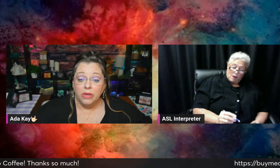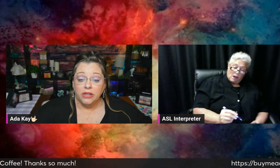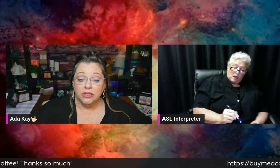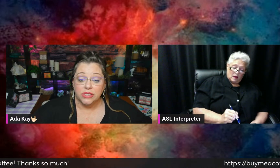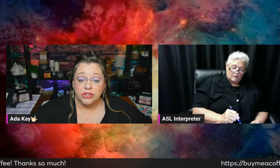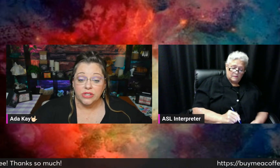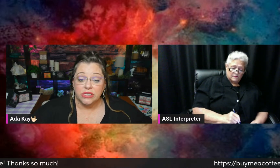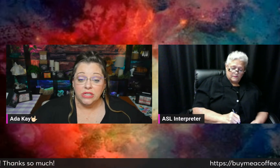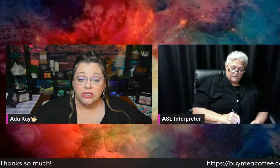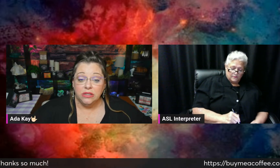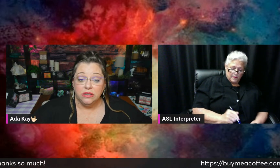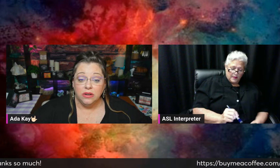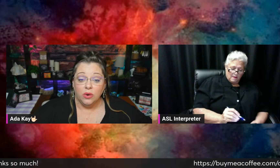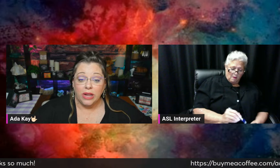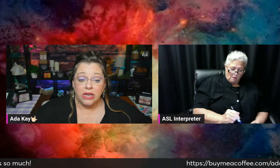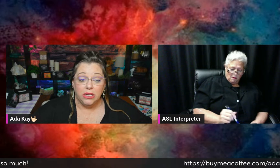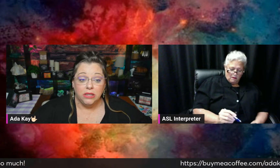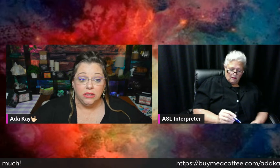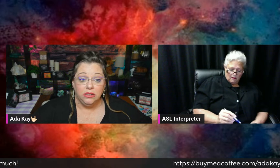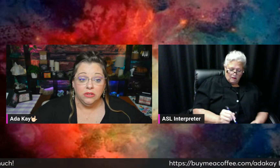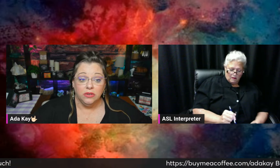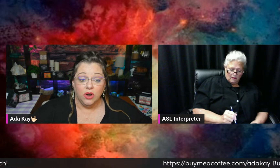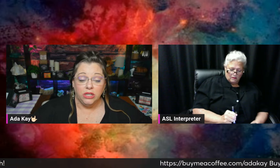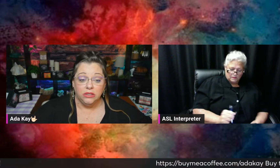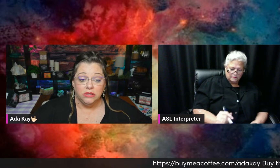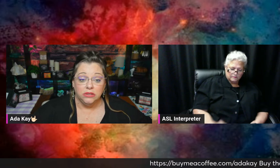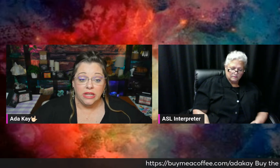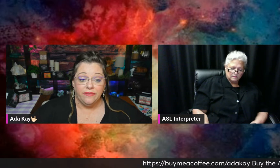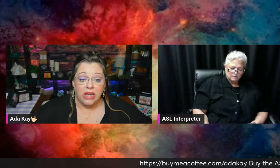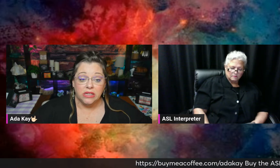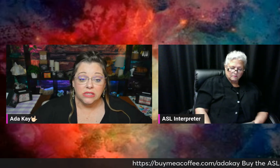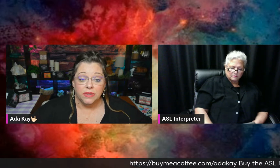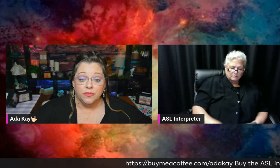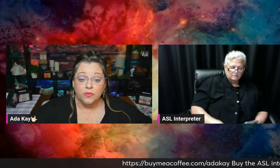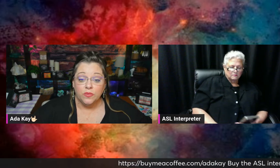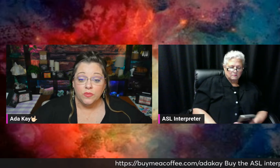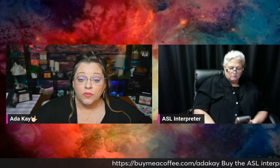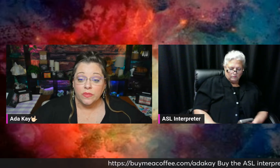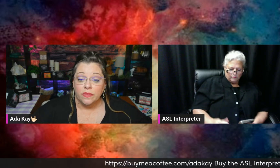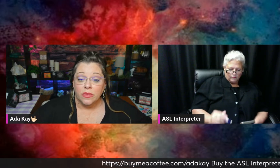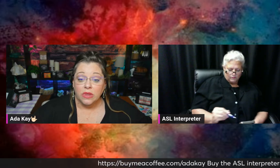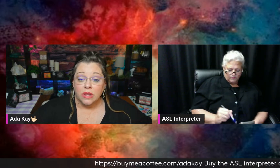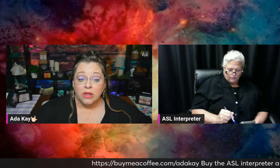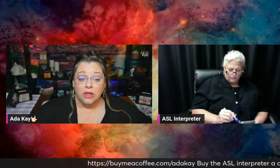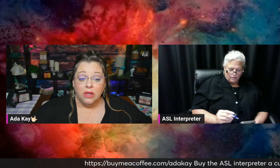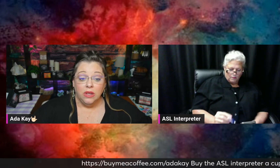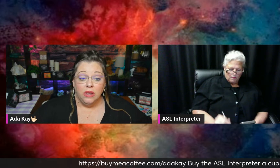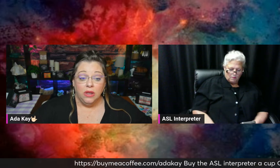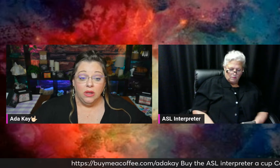I'm like, seriously? Already? You're gone that fast?